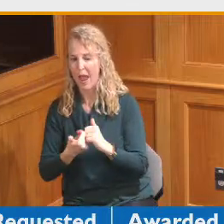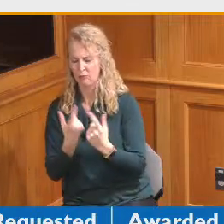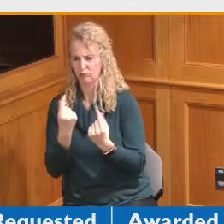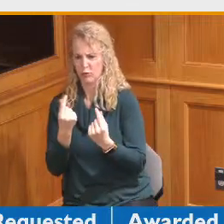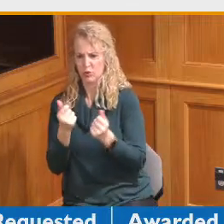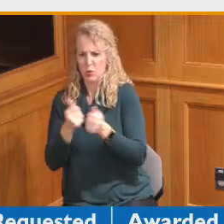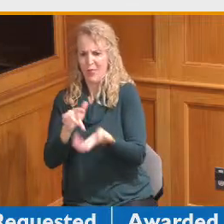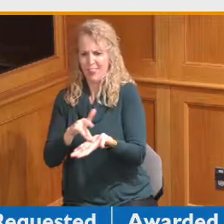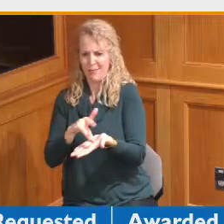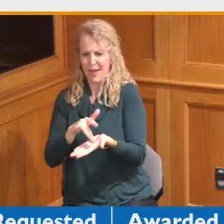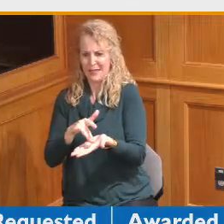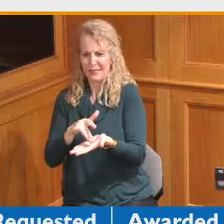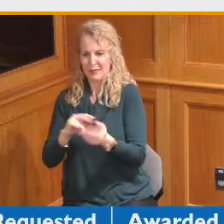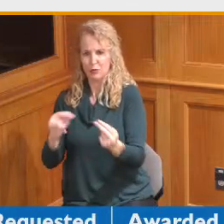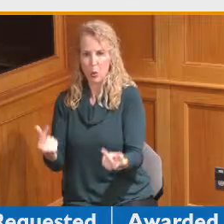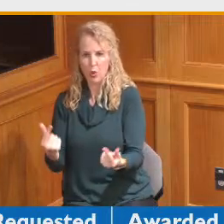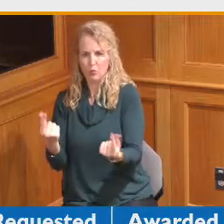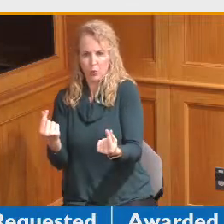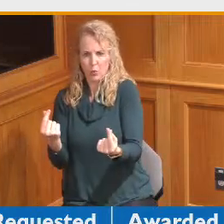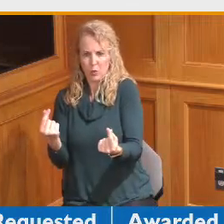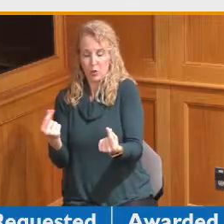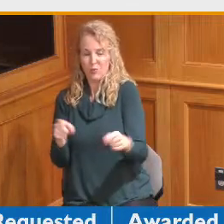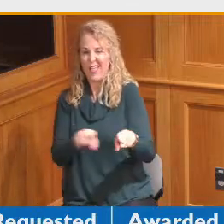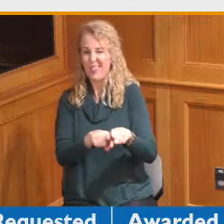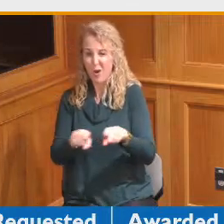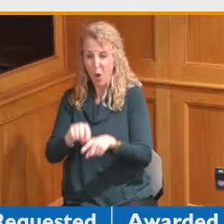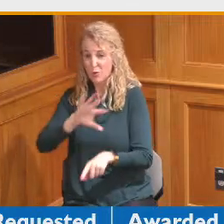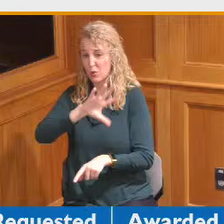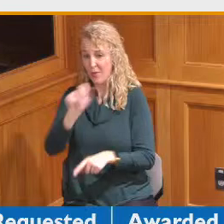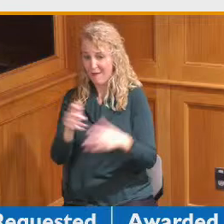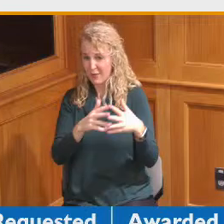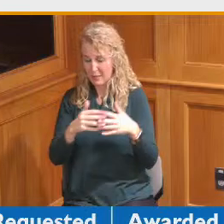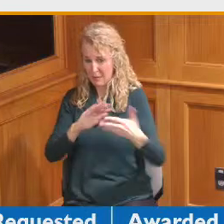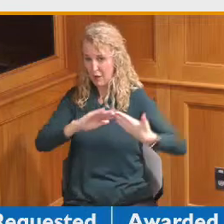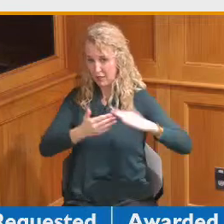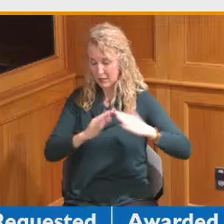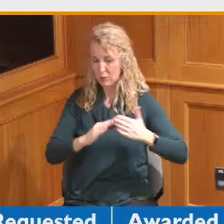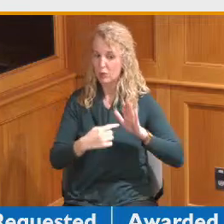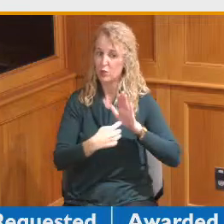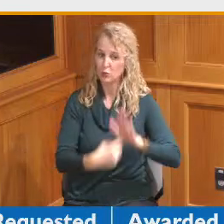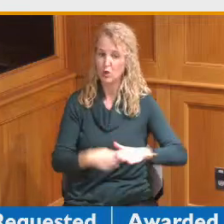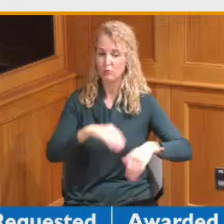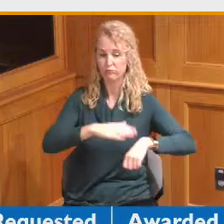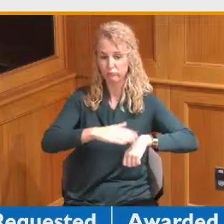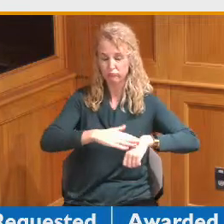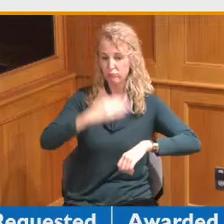outreach efforts within the African American community to increase treatment and awareness and access.